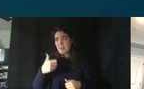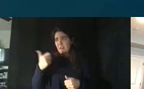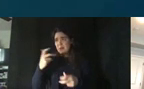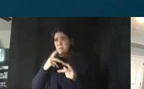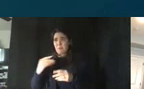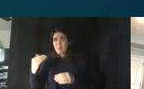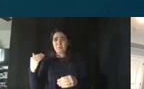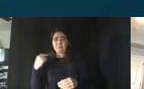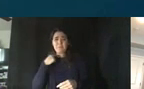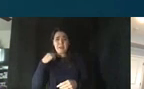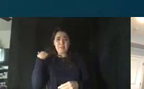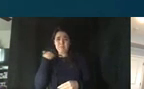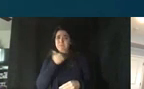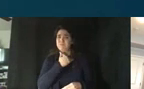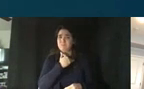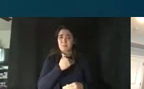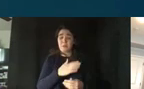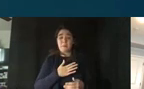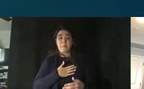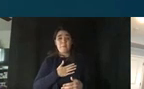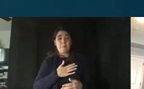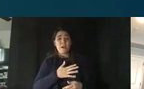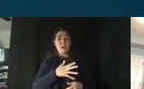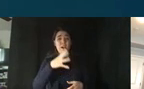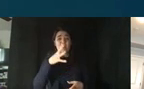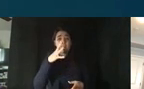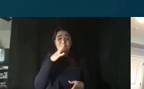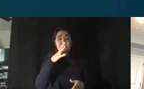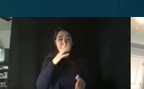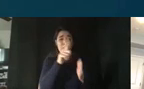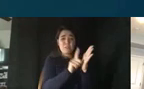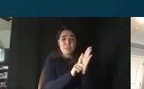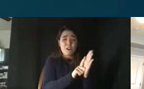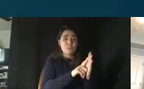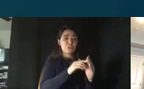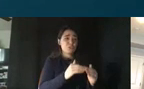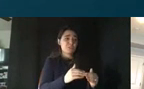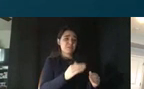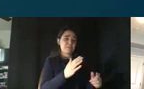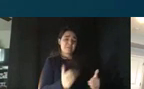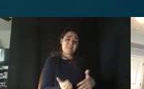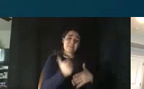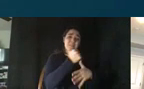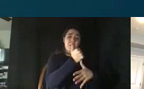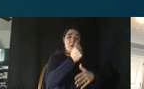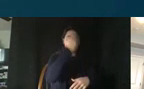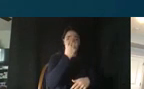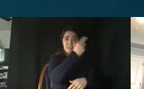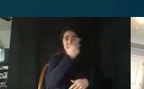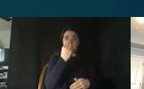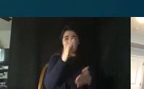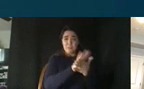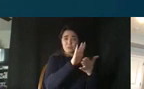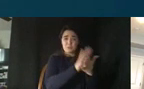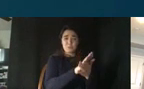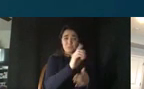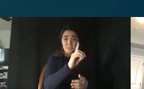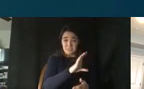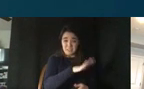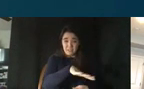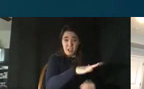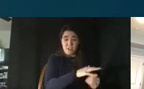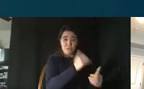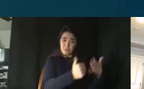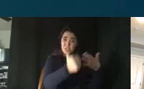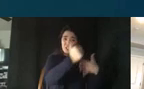My poor mother-in-law, who was the head of Catholic schools, superintendent of Catholic schools in our area in the DC area, then retired from there to work at